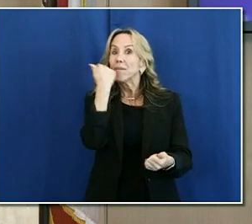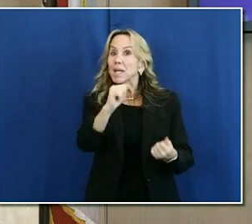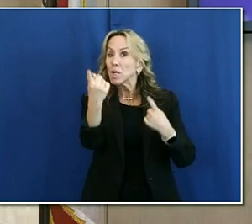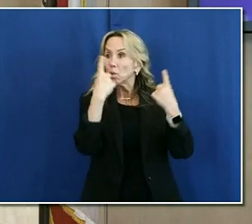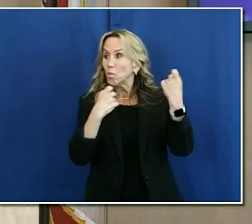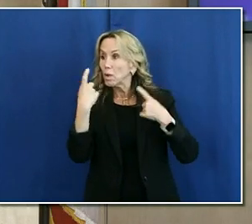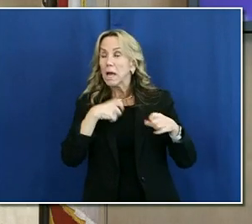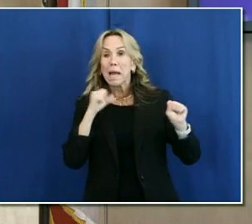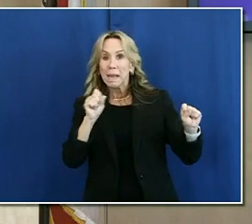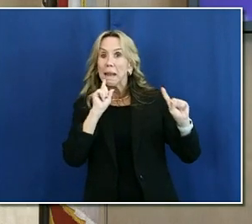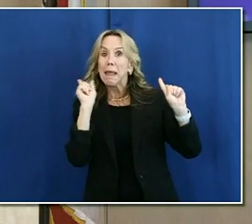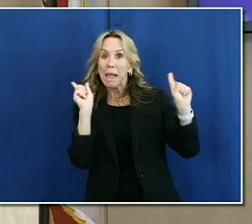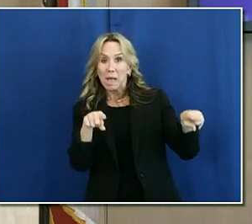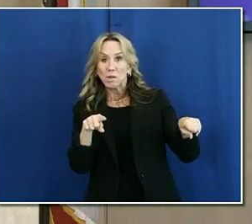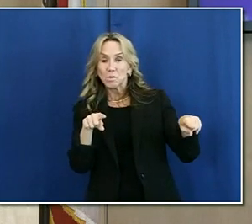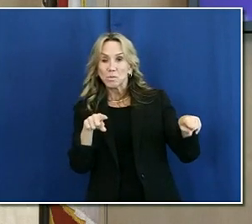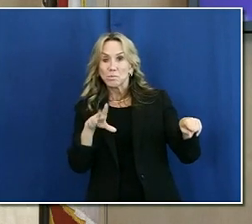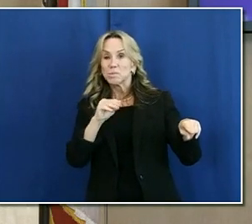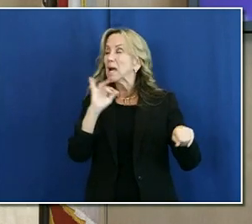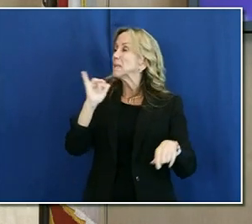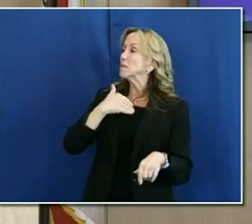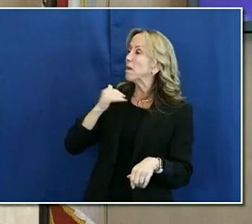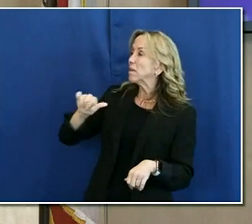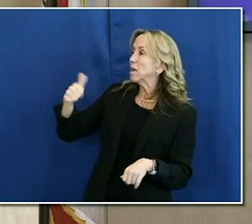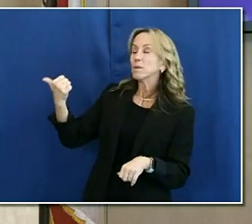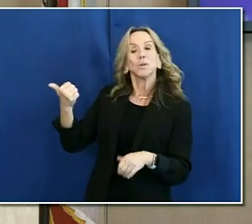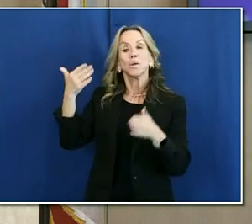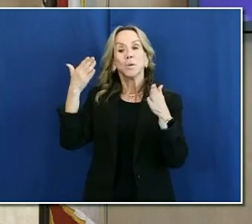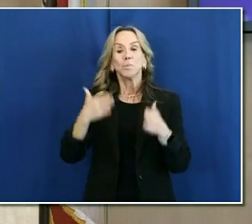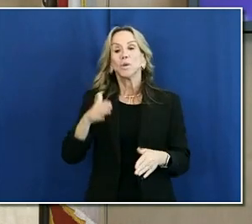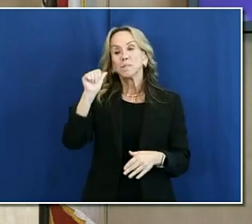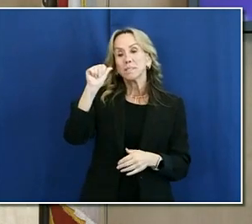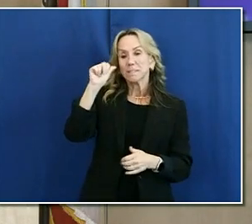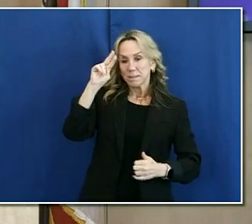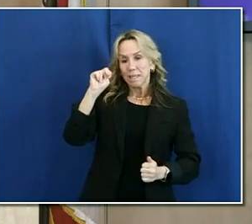can respond to those, and Andrea Dooley is also here to respond to those as well.